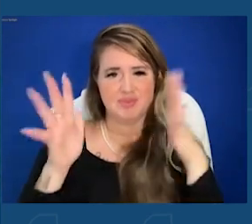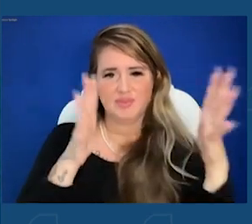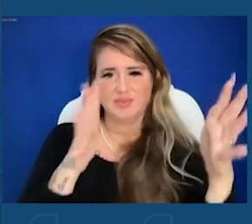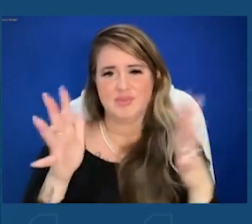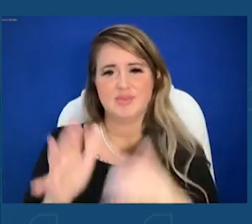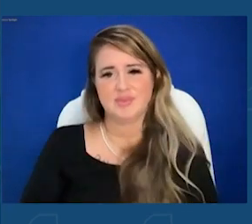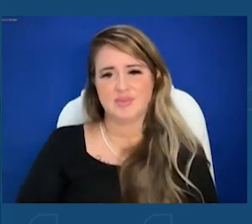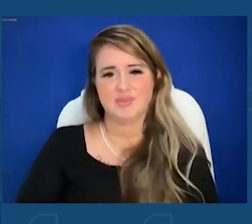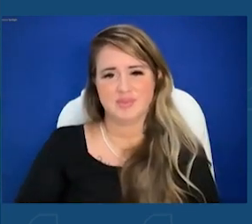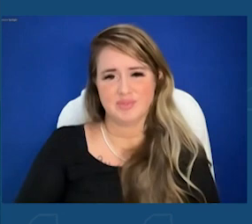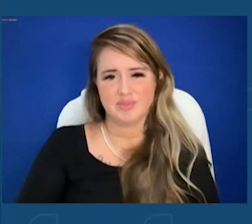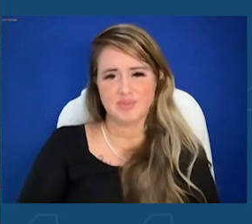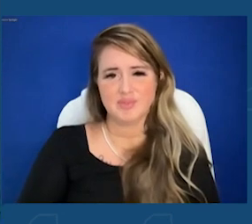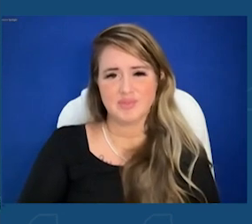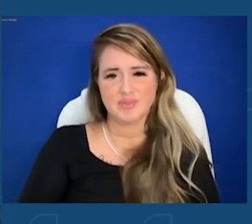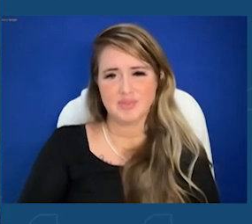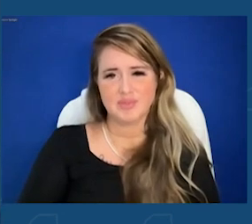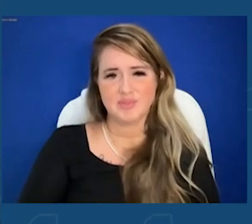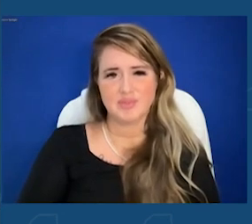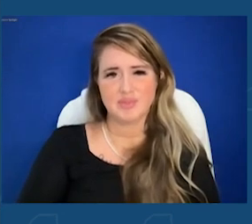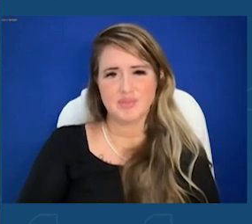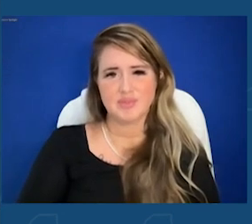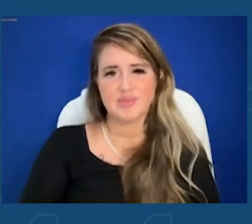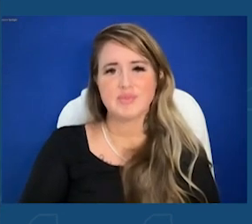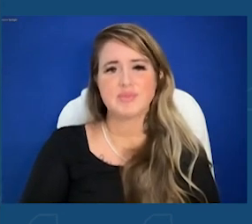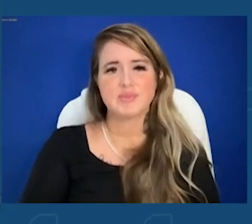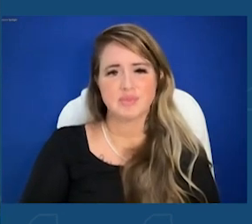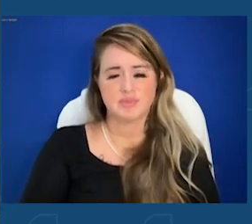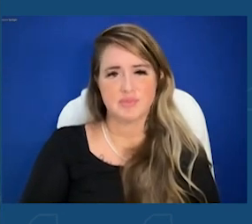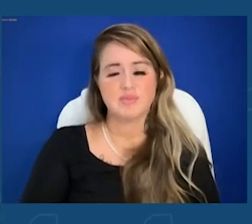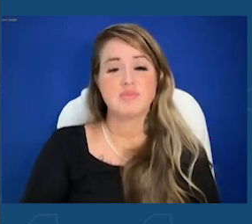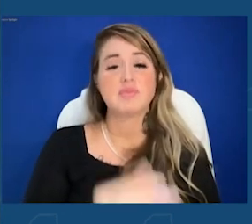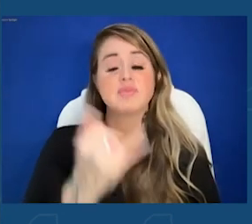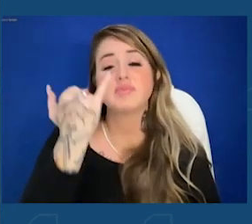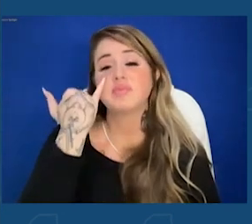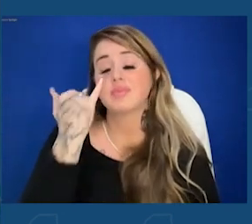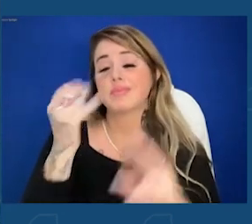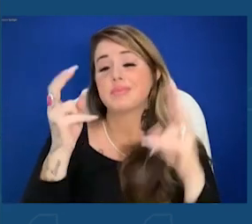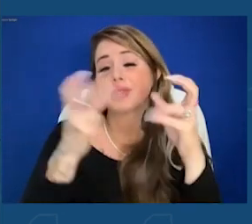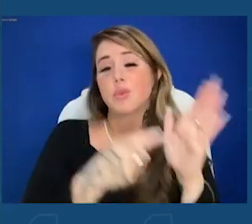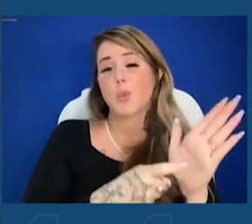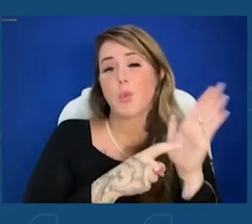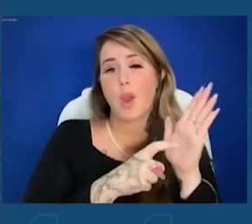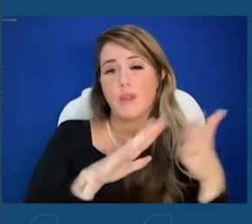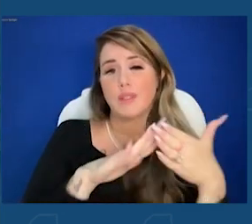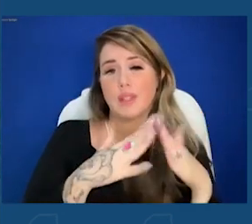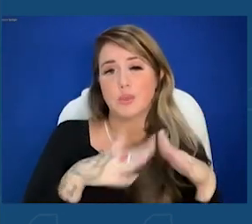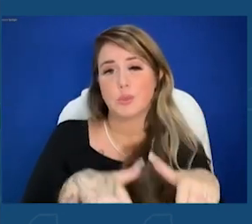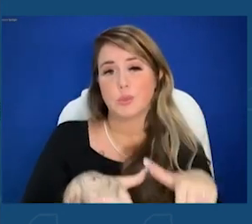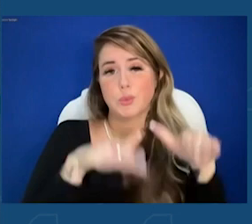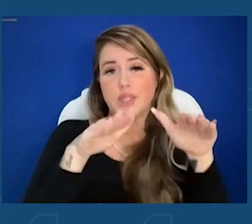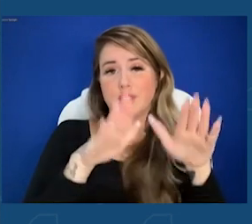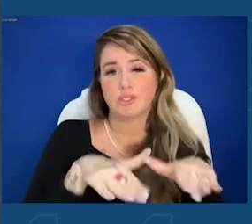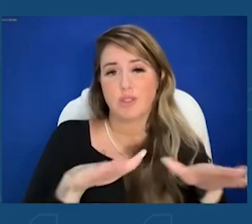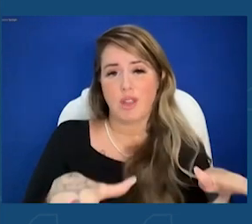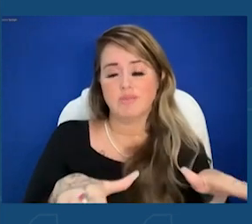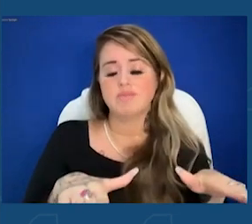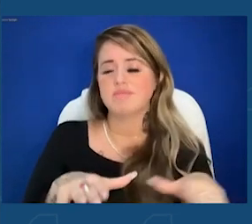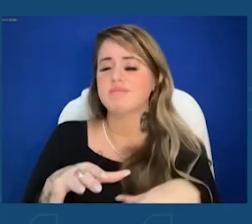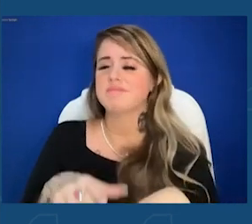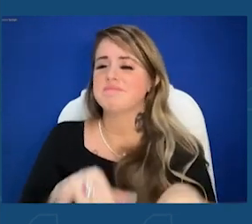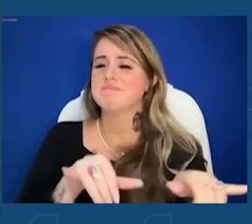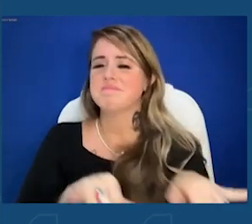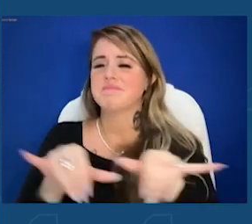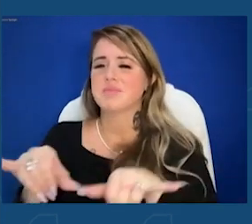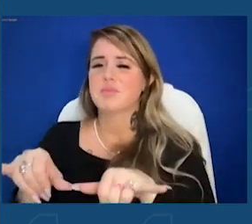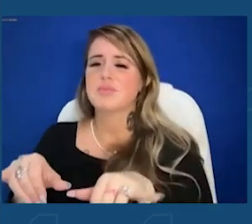If it takes a village to raise a child, it takes a state to raise a building this impressive.